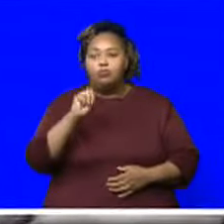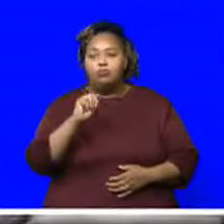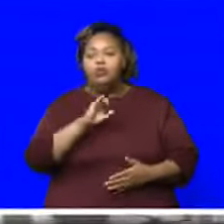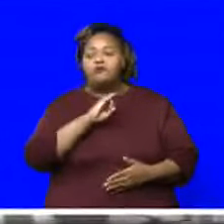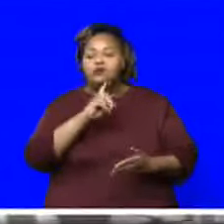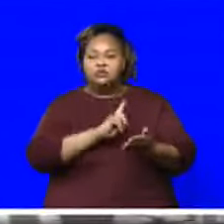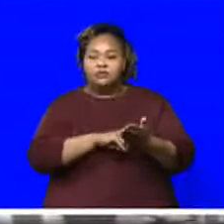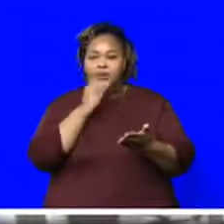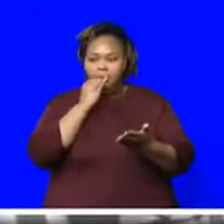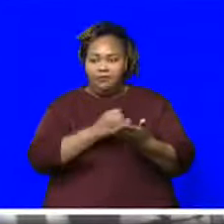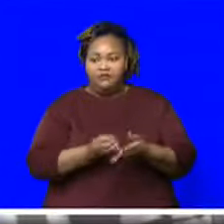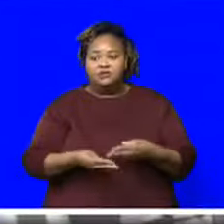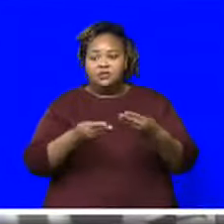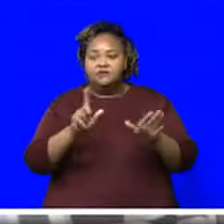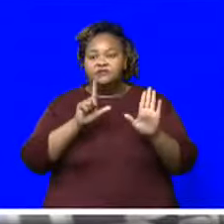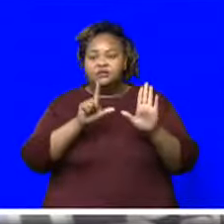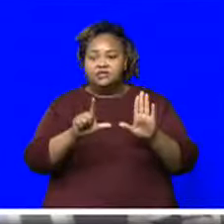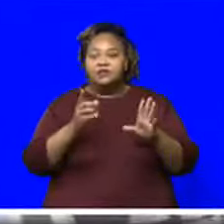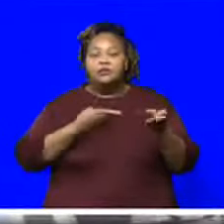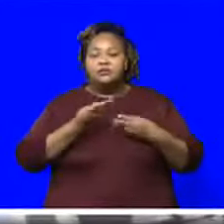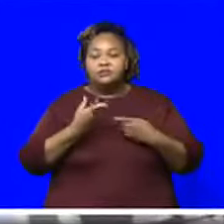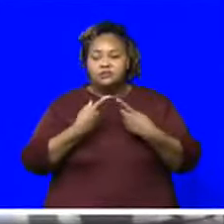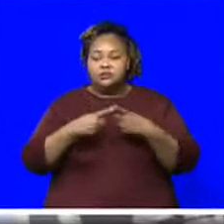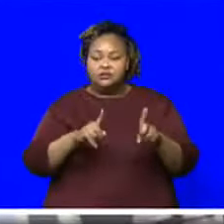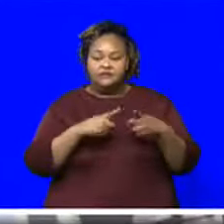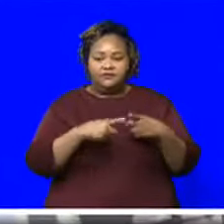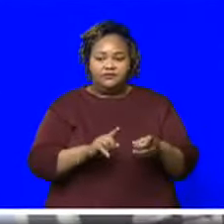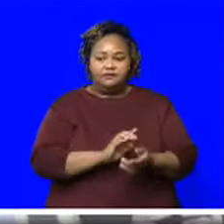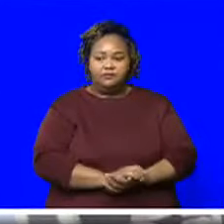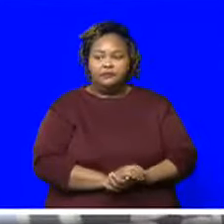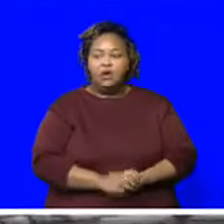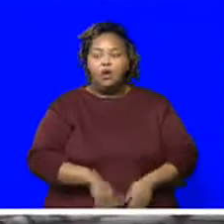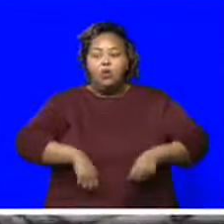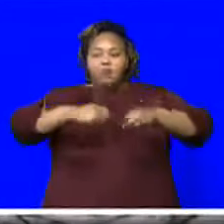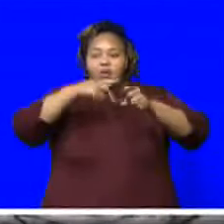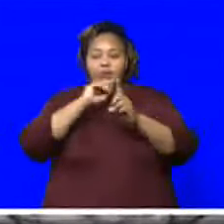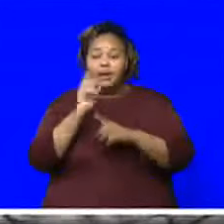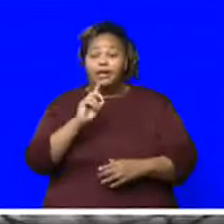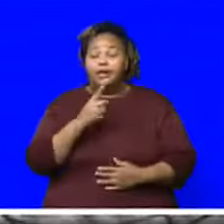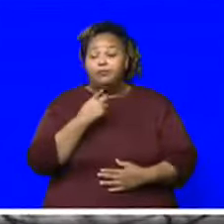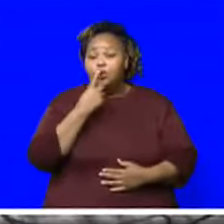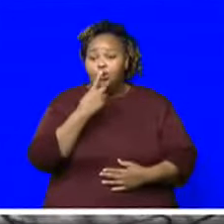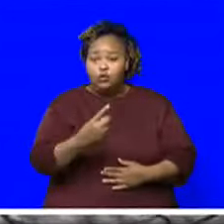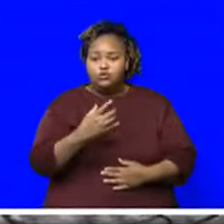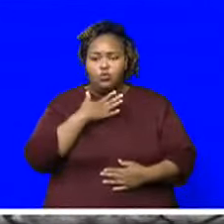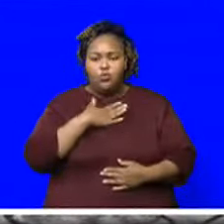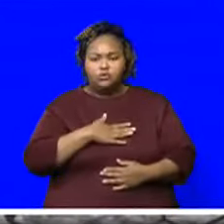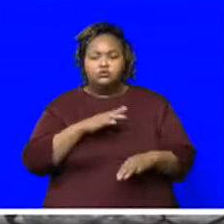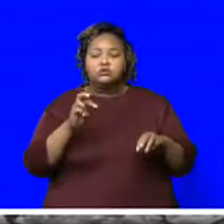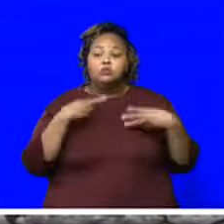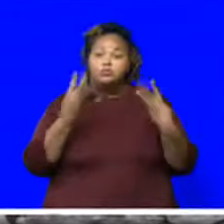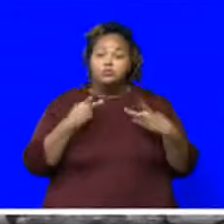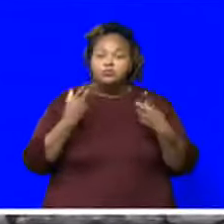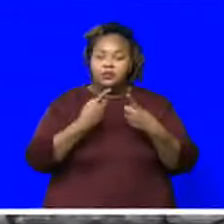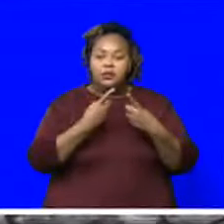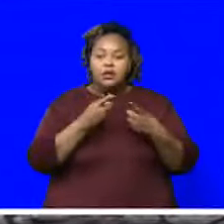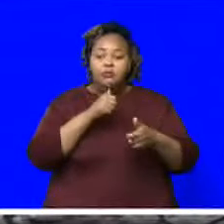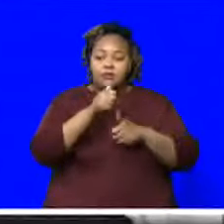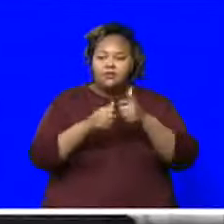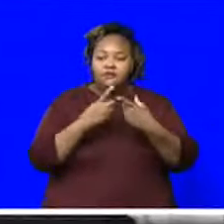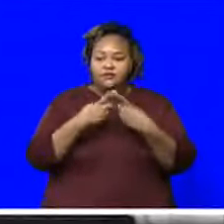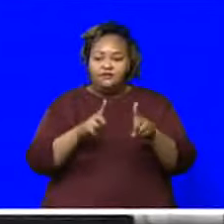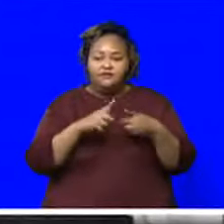Executive Officer Mvila Dlamini says this is to ensure that Eswatini have a choice of using different services in postal